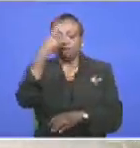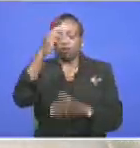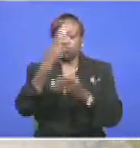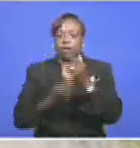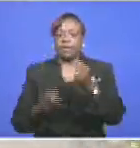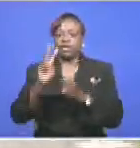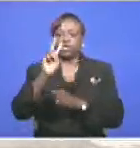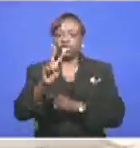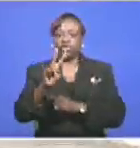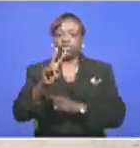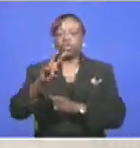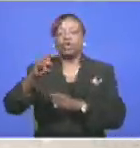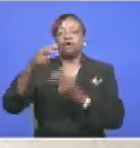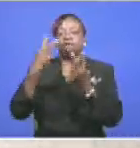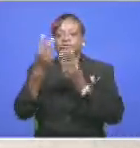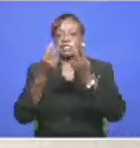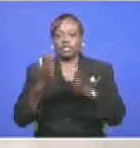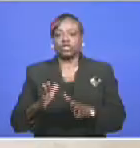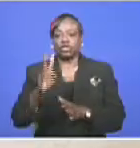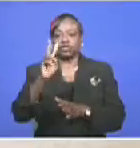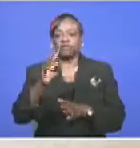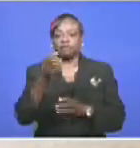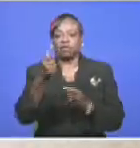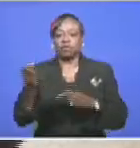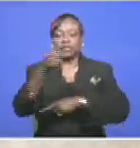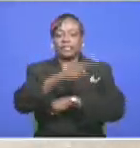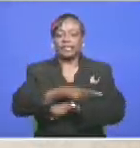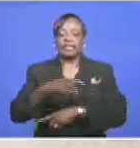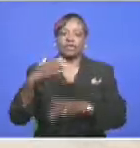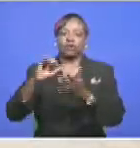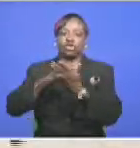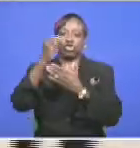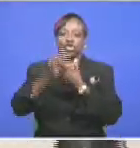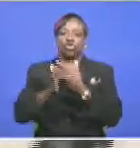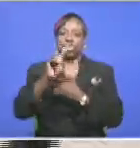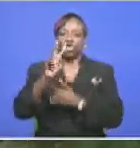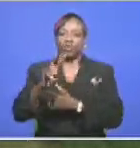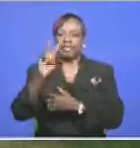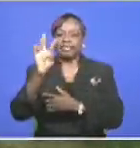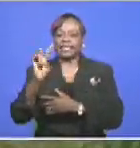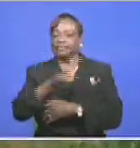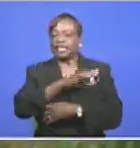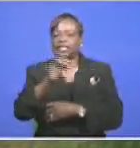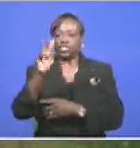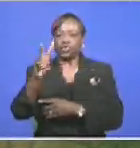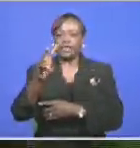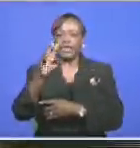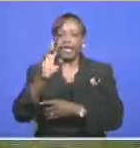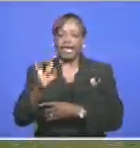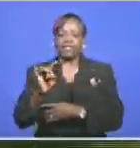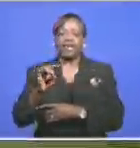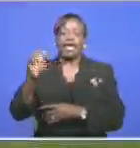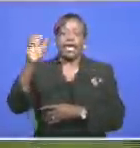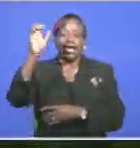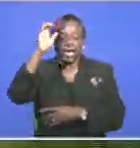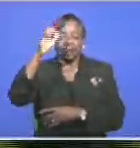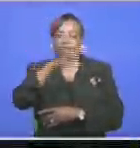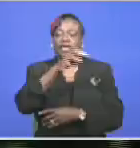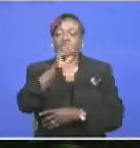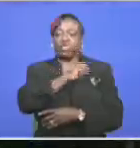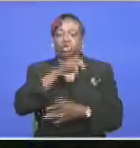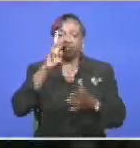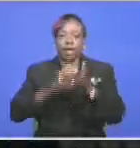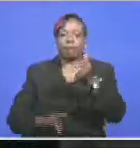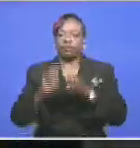two tourists a few days ago. Court papers alleged that between June 27th and 28th, Cambridge and Stewart allegedly raped two